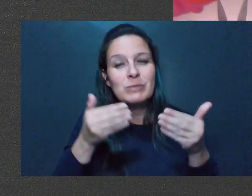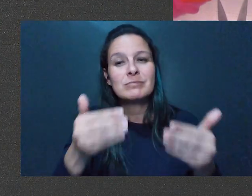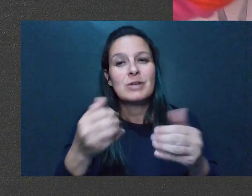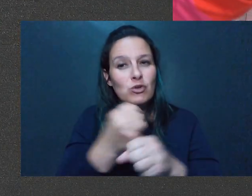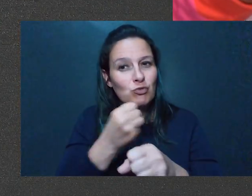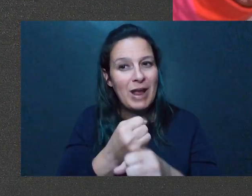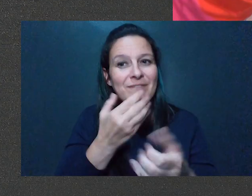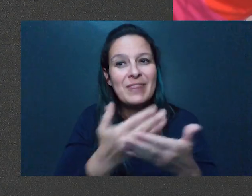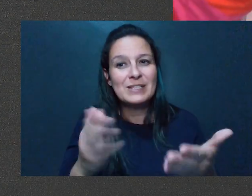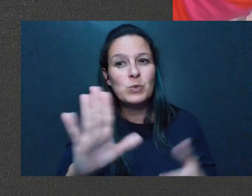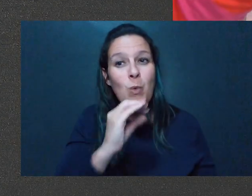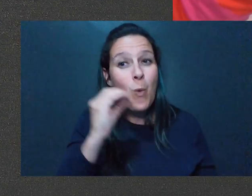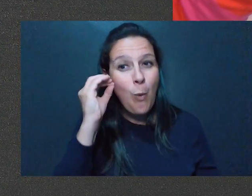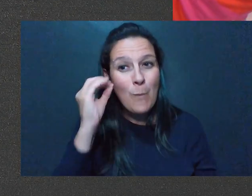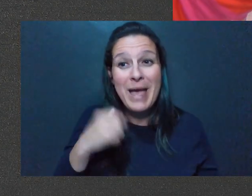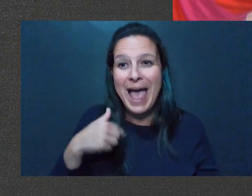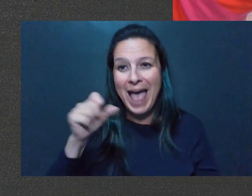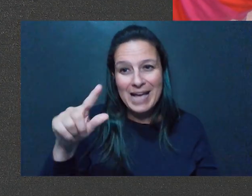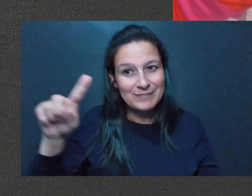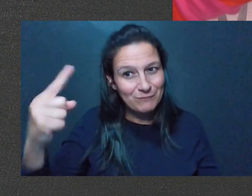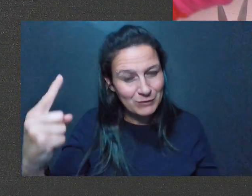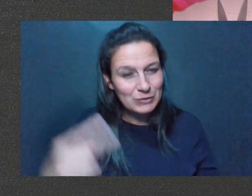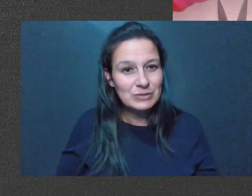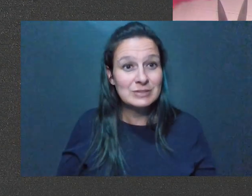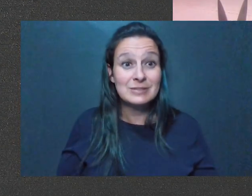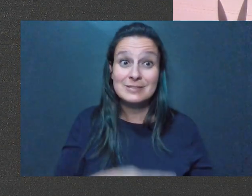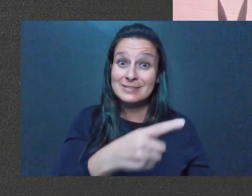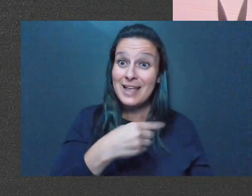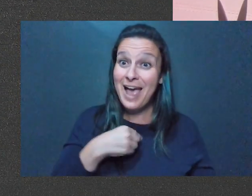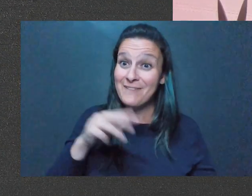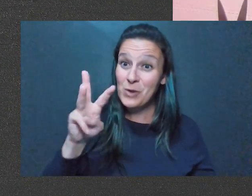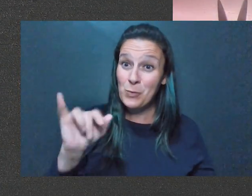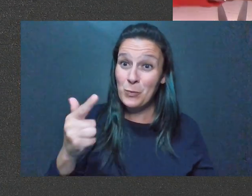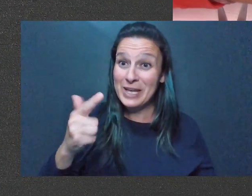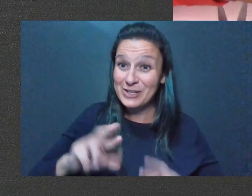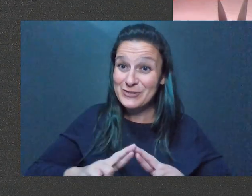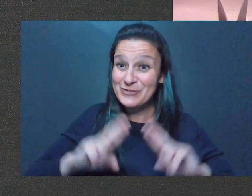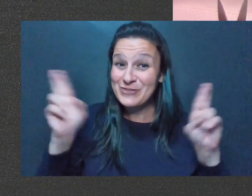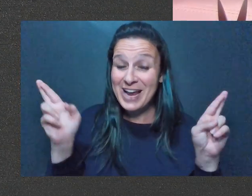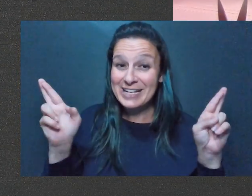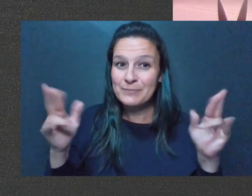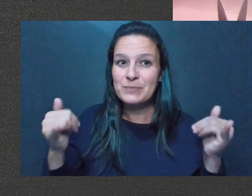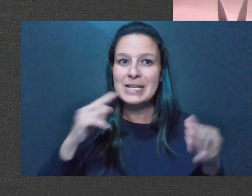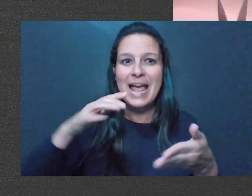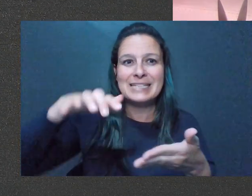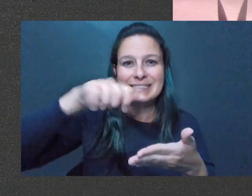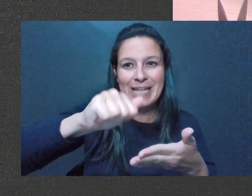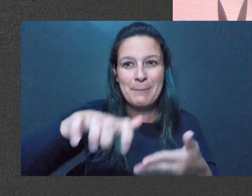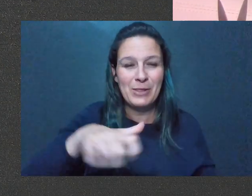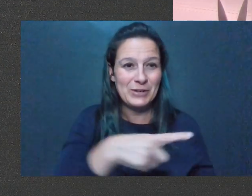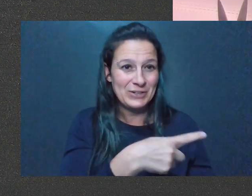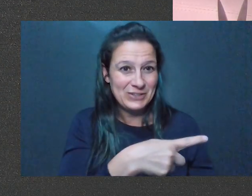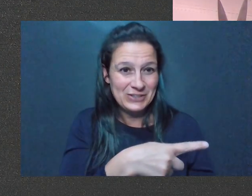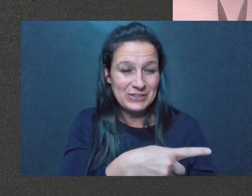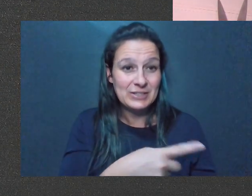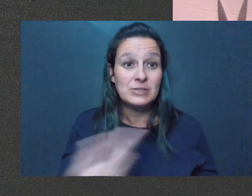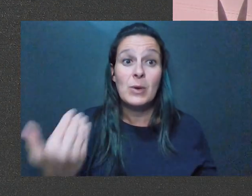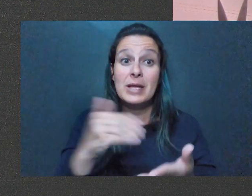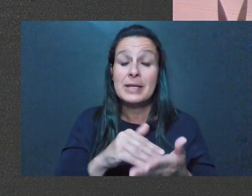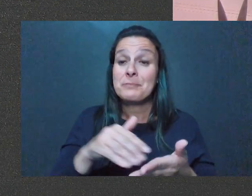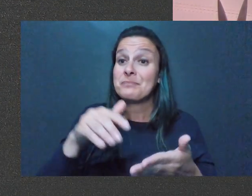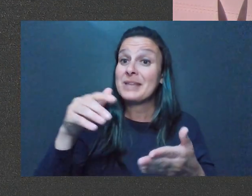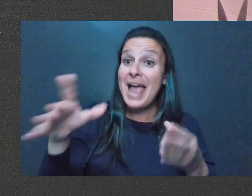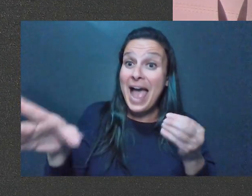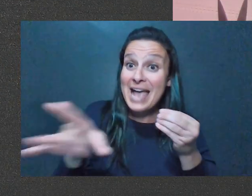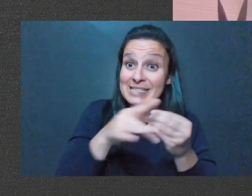things around the house. Look at, now we've got ourselves a wig. So now the stapler. And once again, to attach your